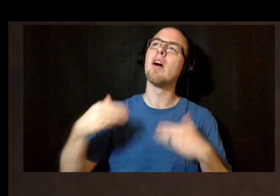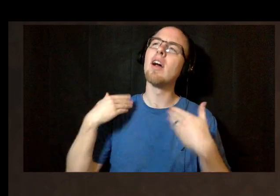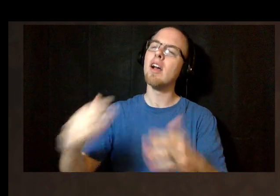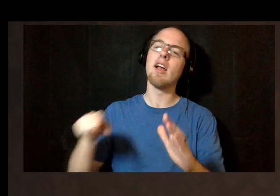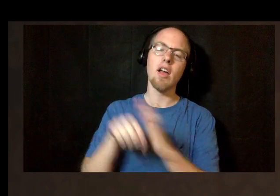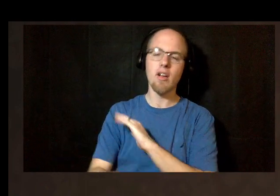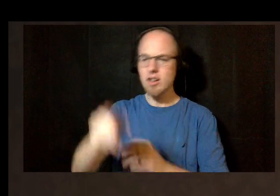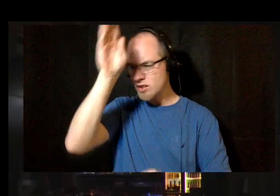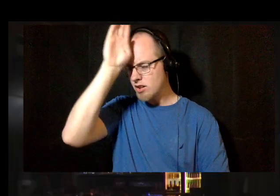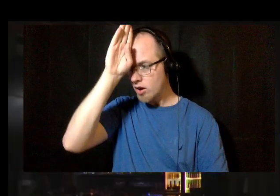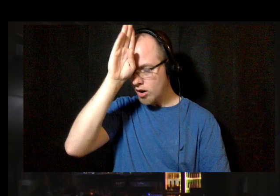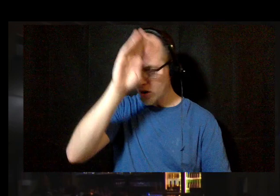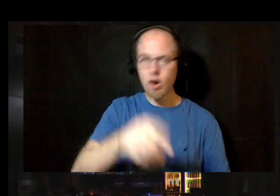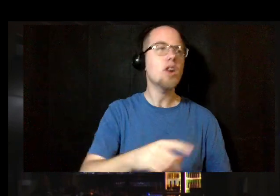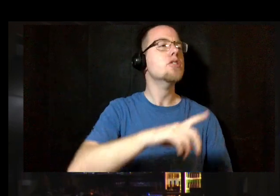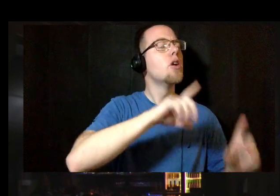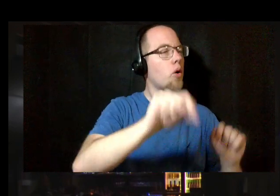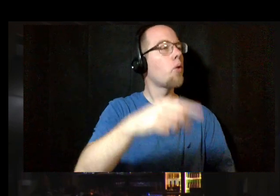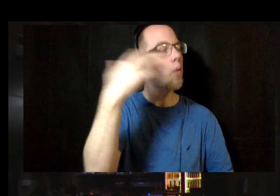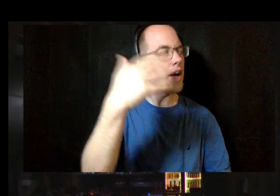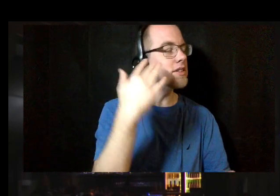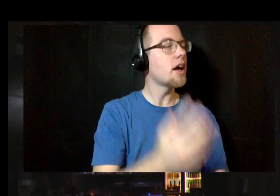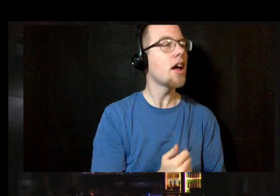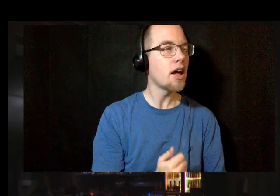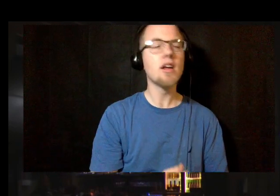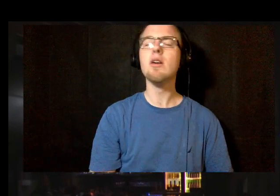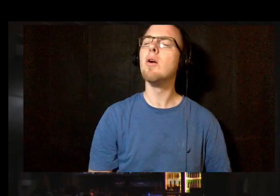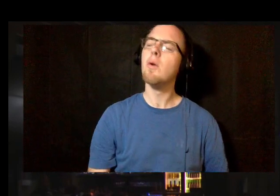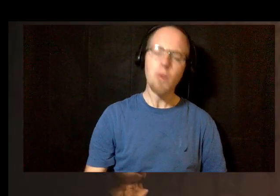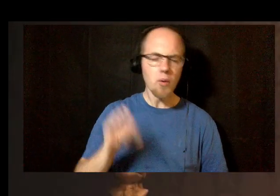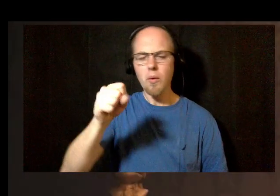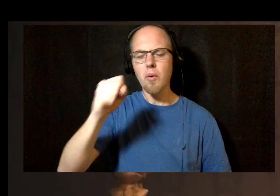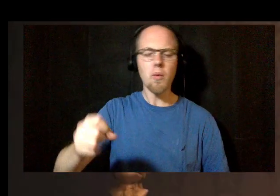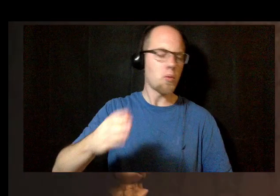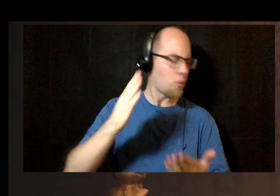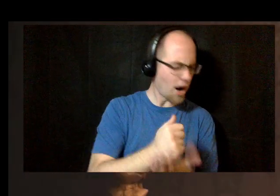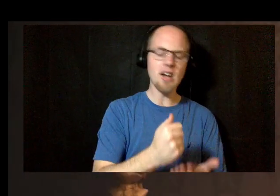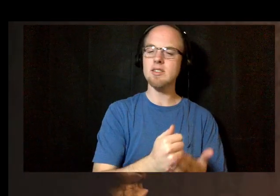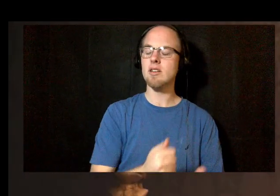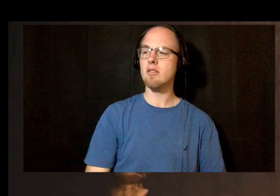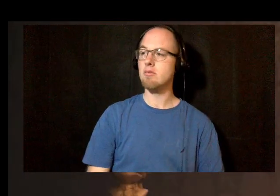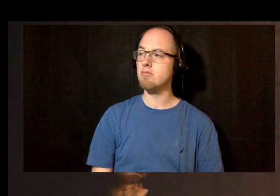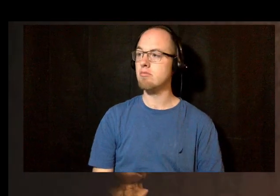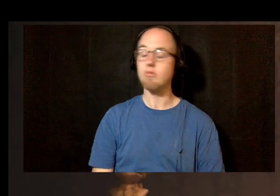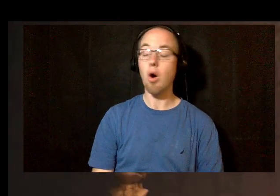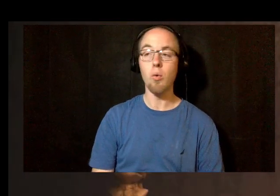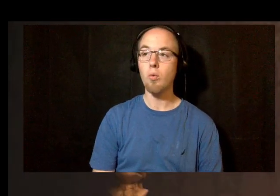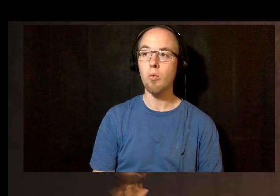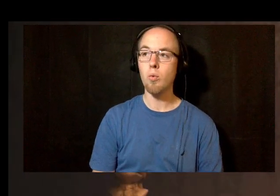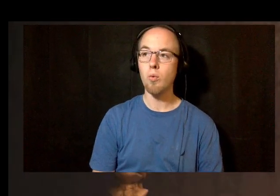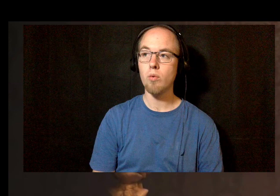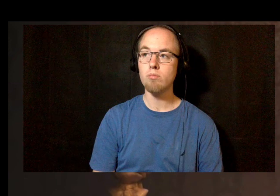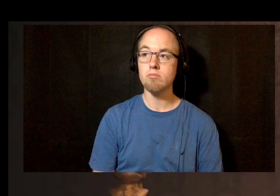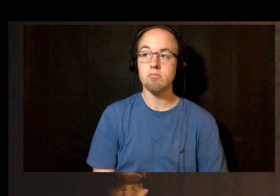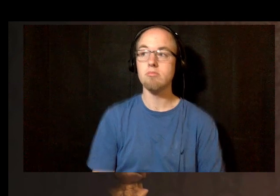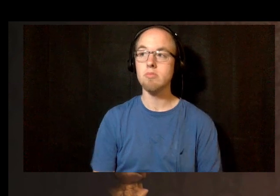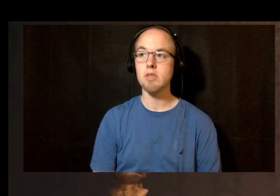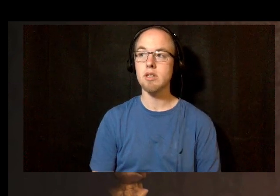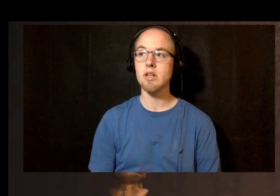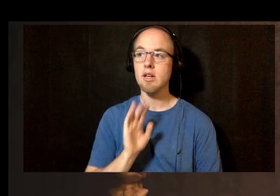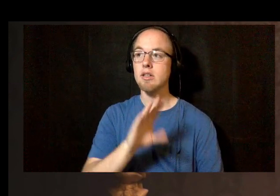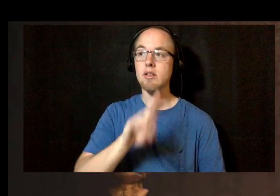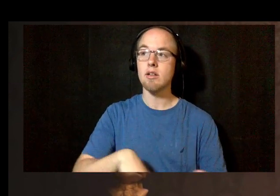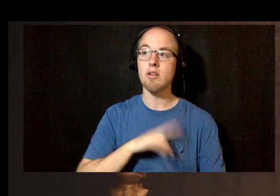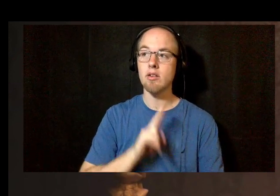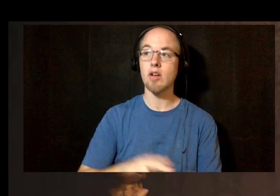oh, it's gone rogue. It's gone rogue. No, it hasn't. It's just doing what millions of years